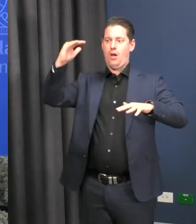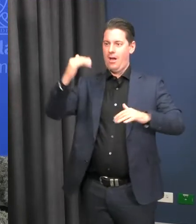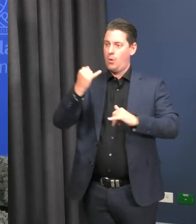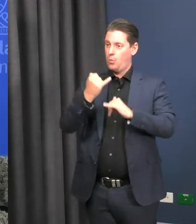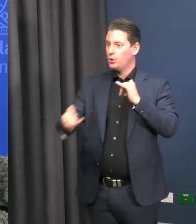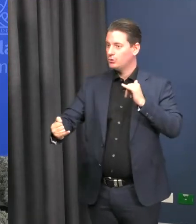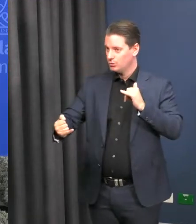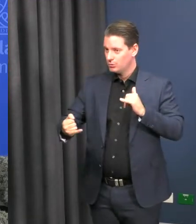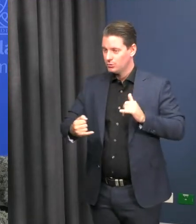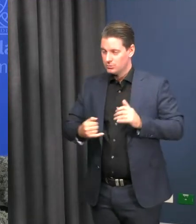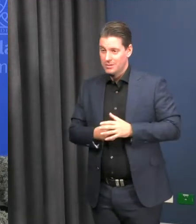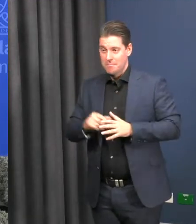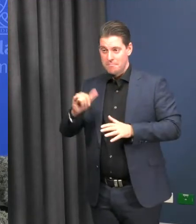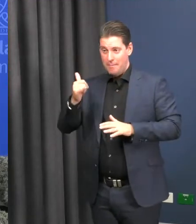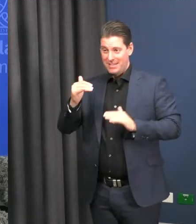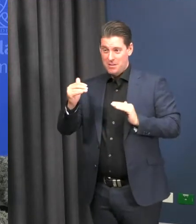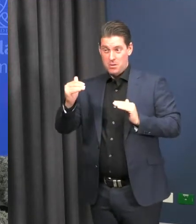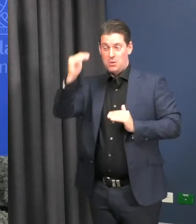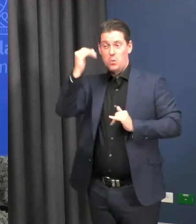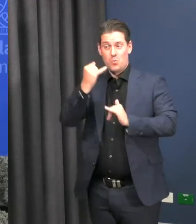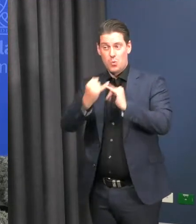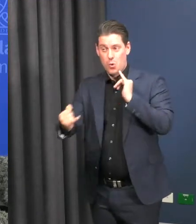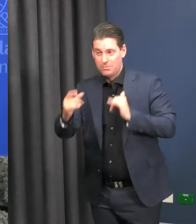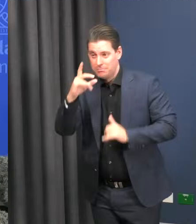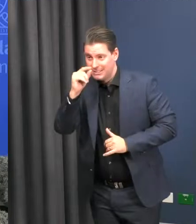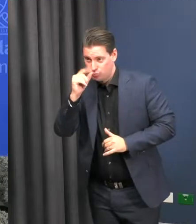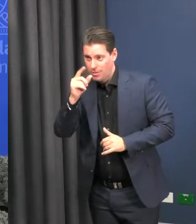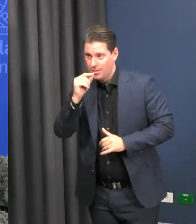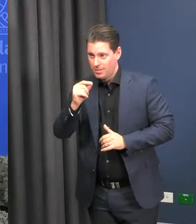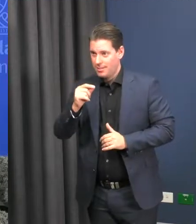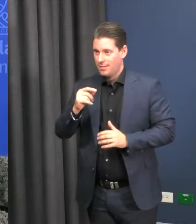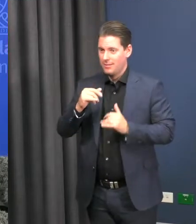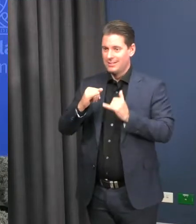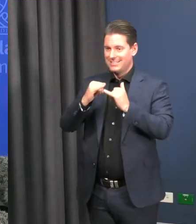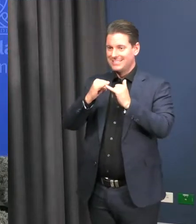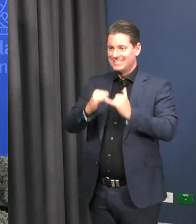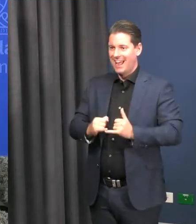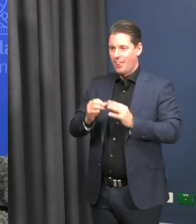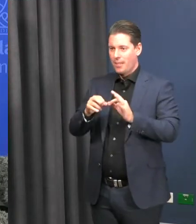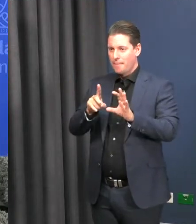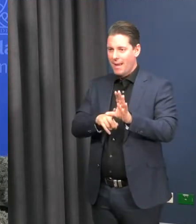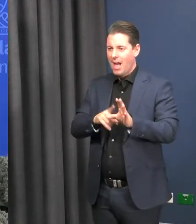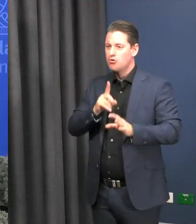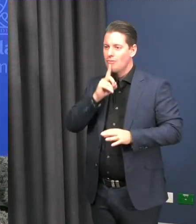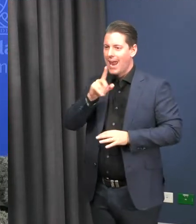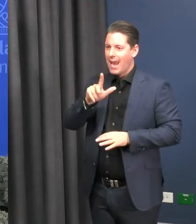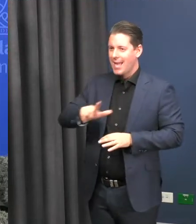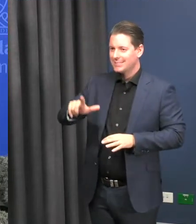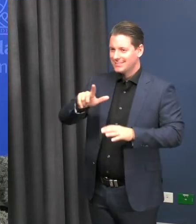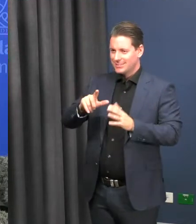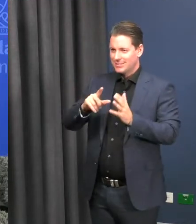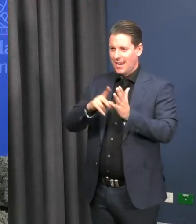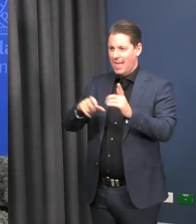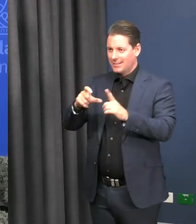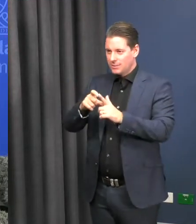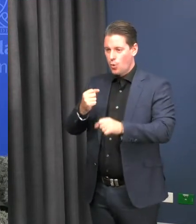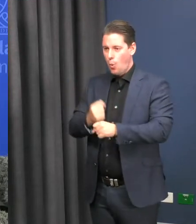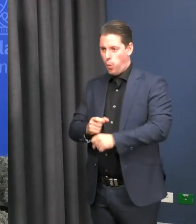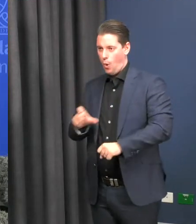that indicates it may even be slightly higher than that for locations around the South Bay of Redlands and the Gold